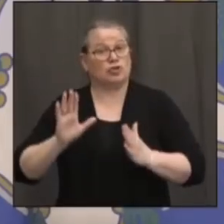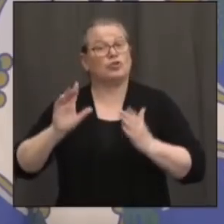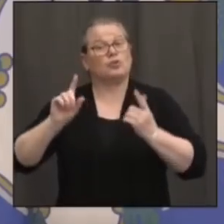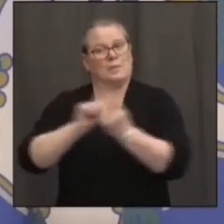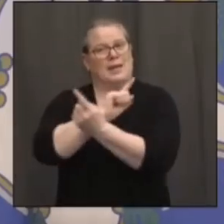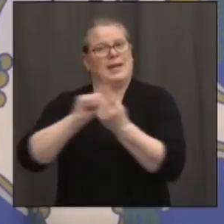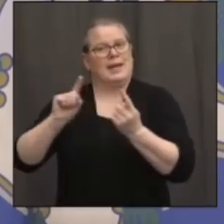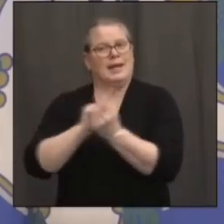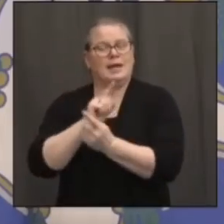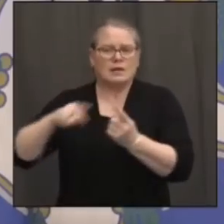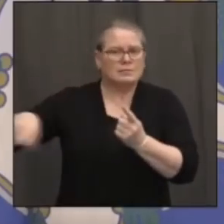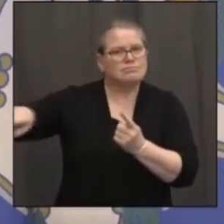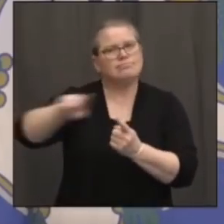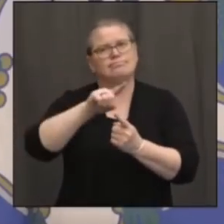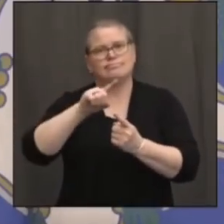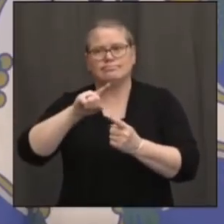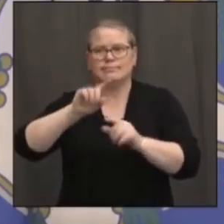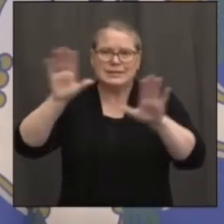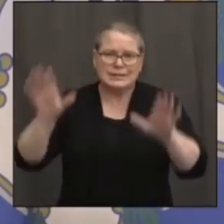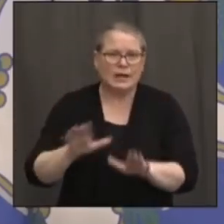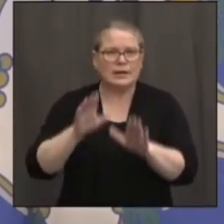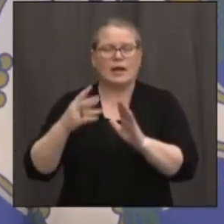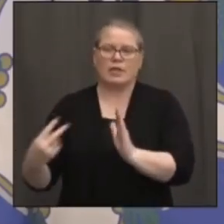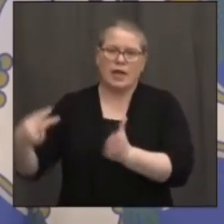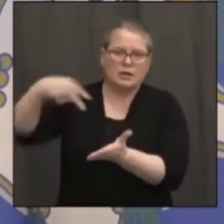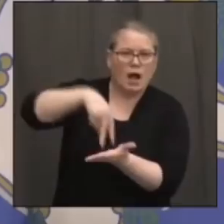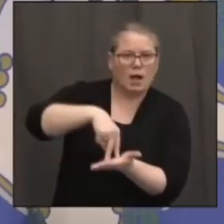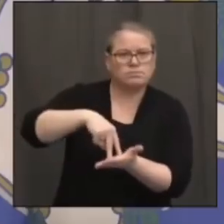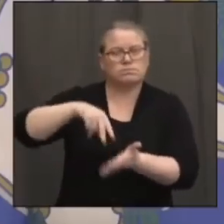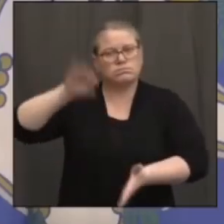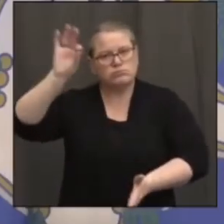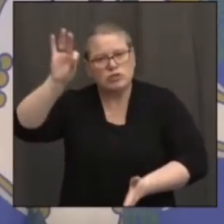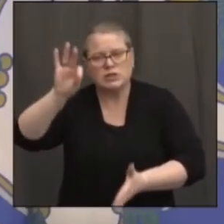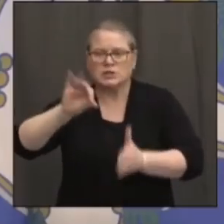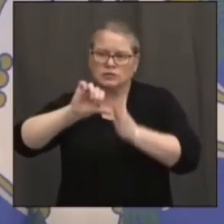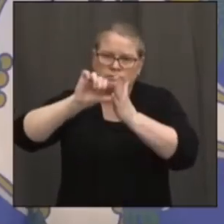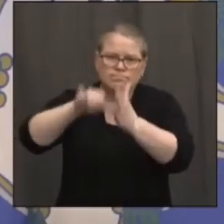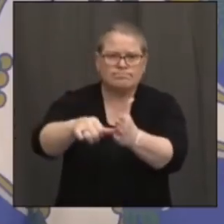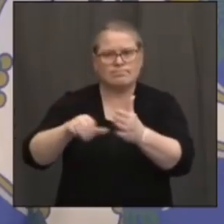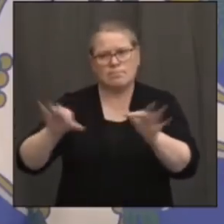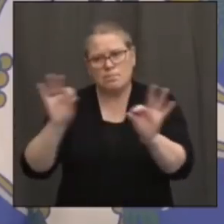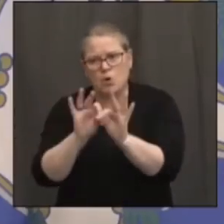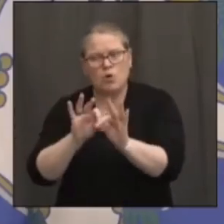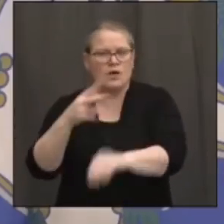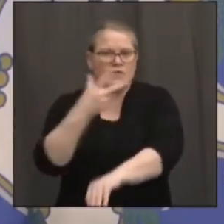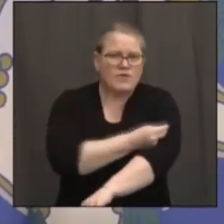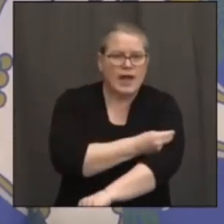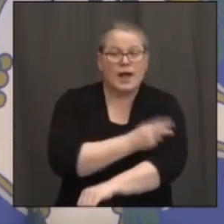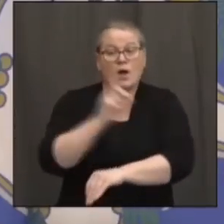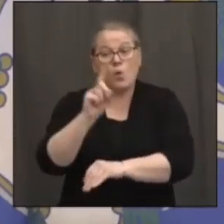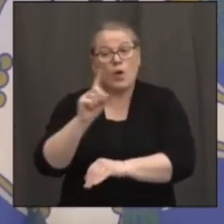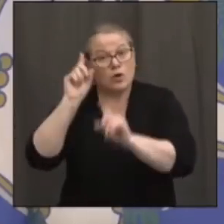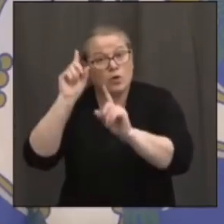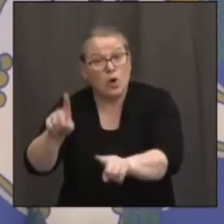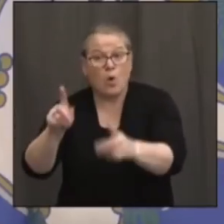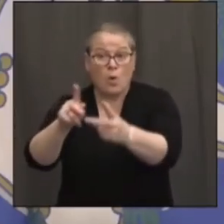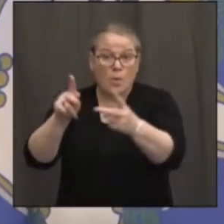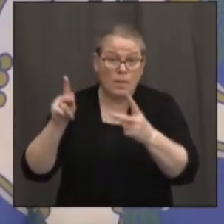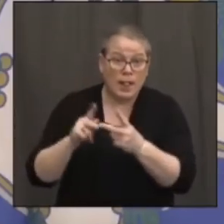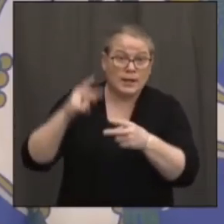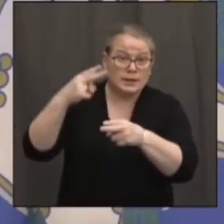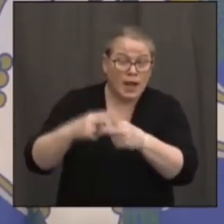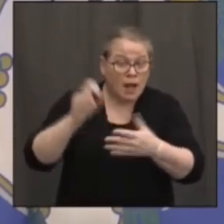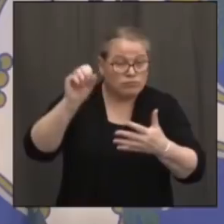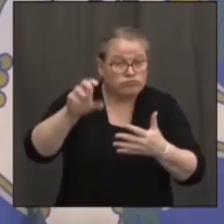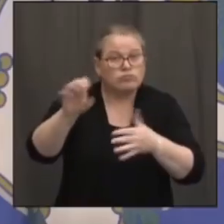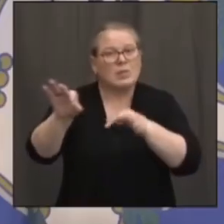in the pulpit preaching on a Sunday, emphasizing the importance of getting vaccinated and where you could get vaccinated quickly and